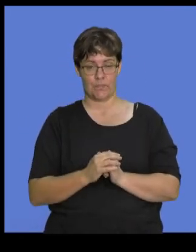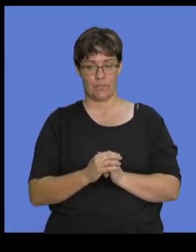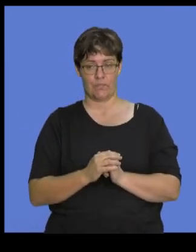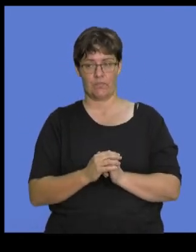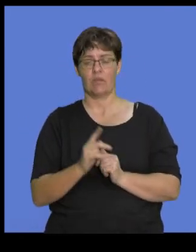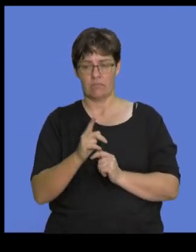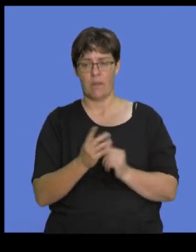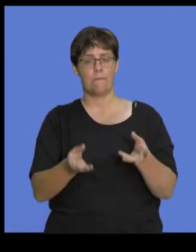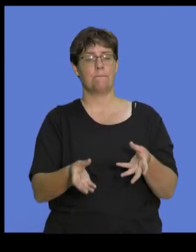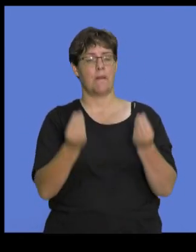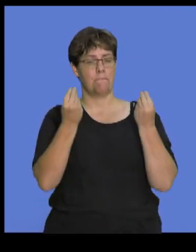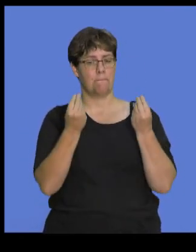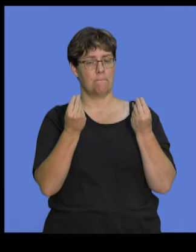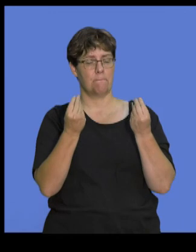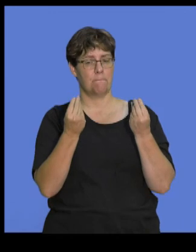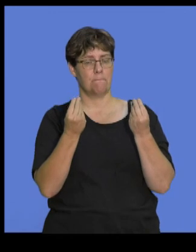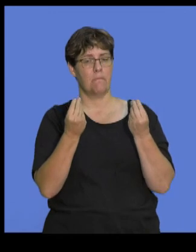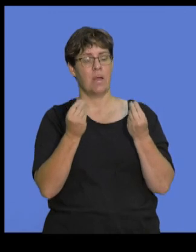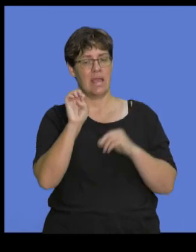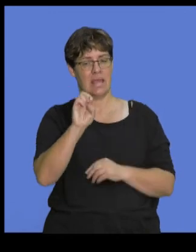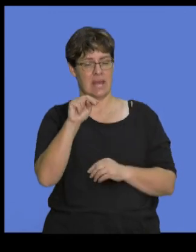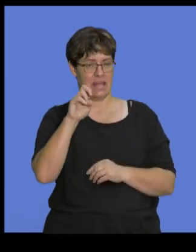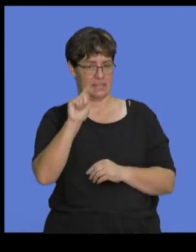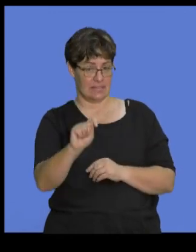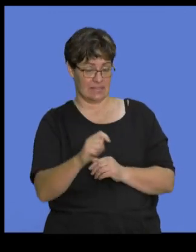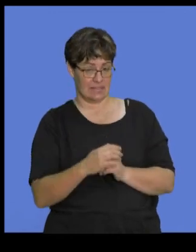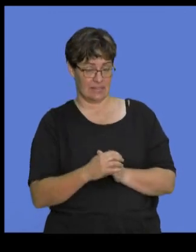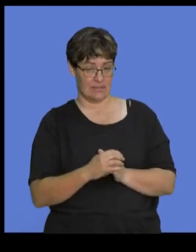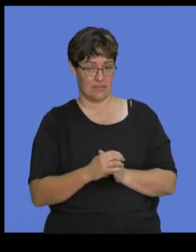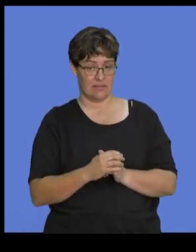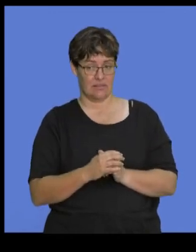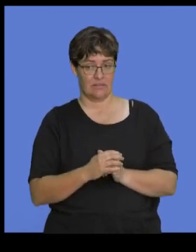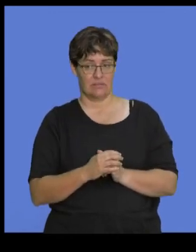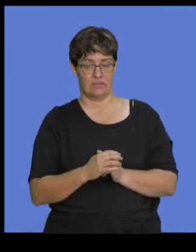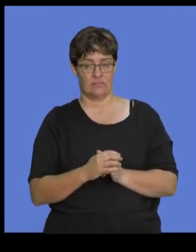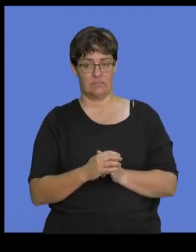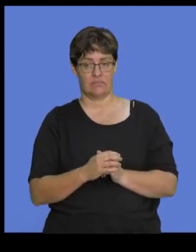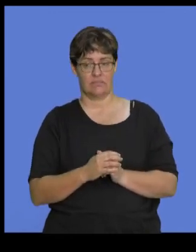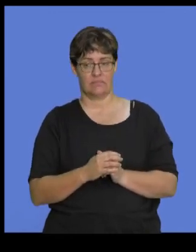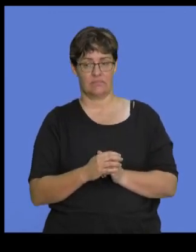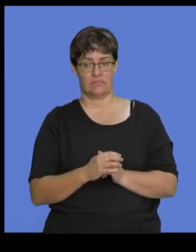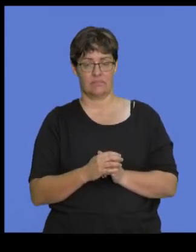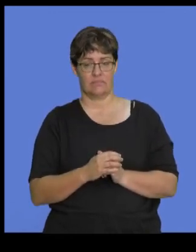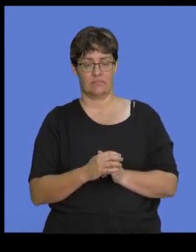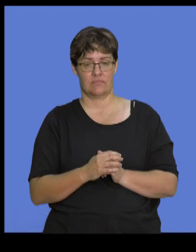that distance. So this is what we're going to get for our E net, right? So our E net